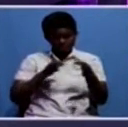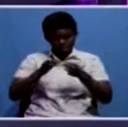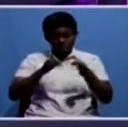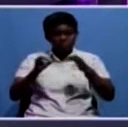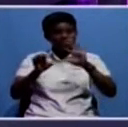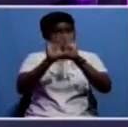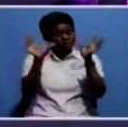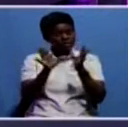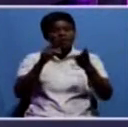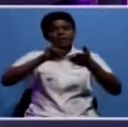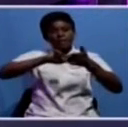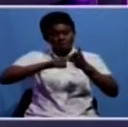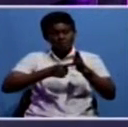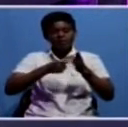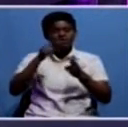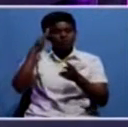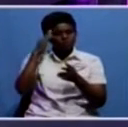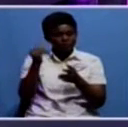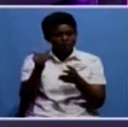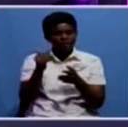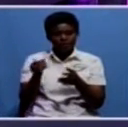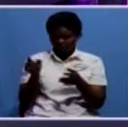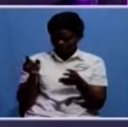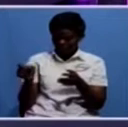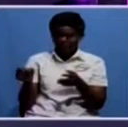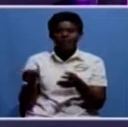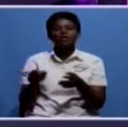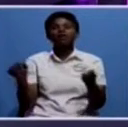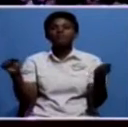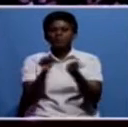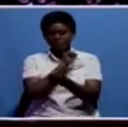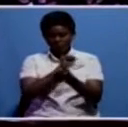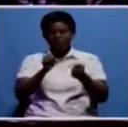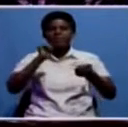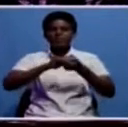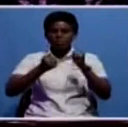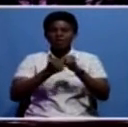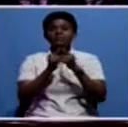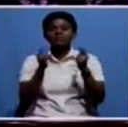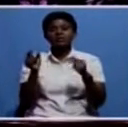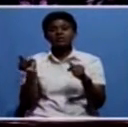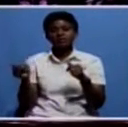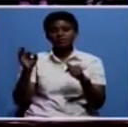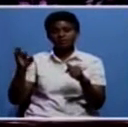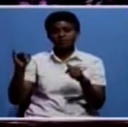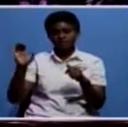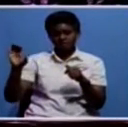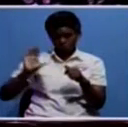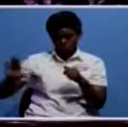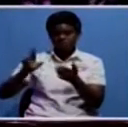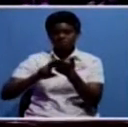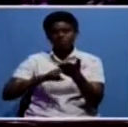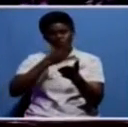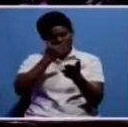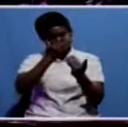feel. The point is, that is why it is a recipe for disaster, because they should be able to share information